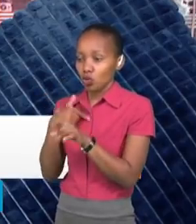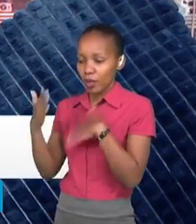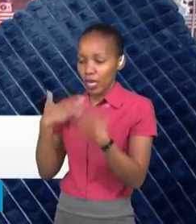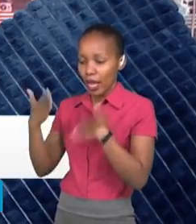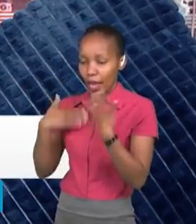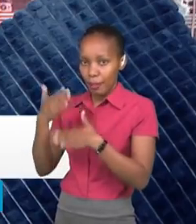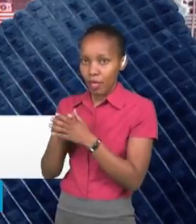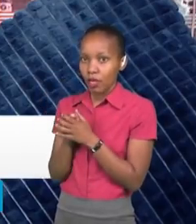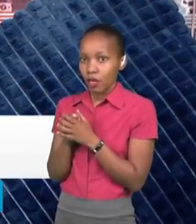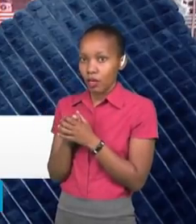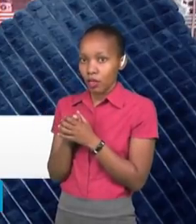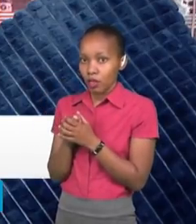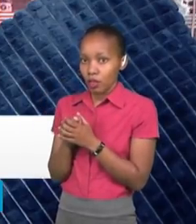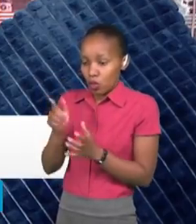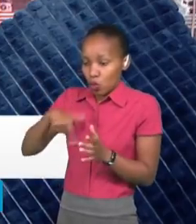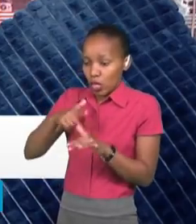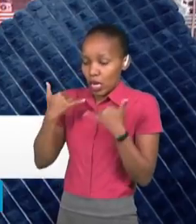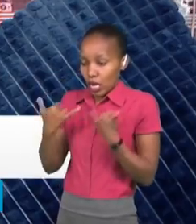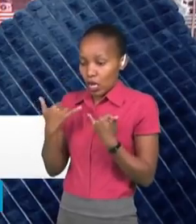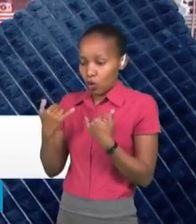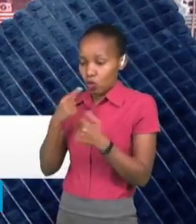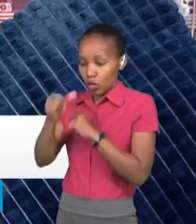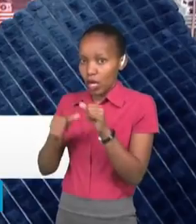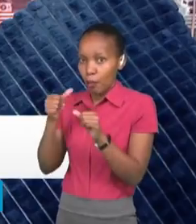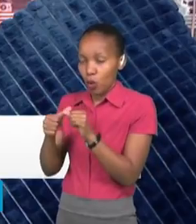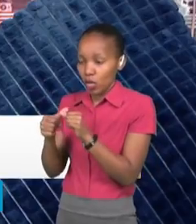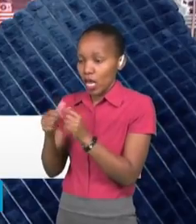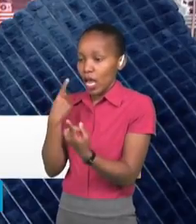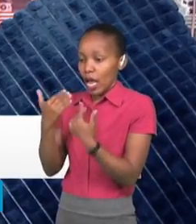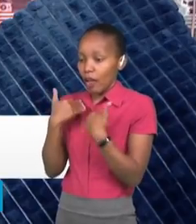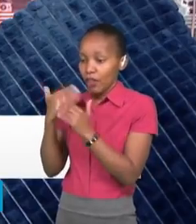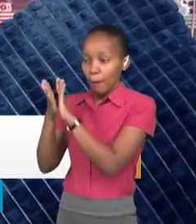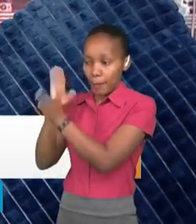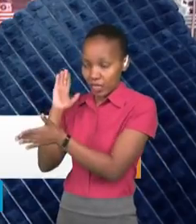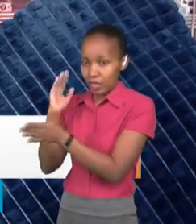beyond that we've even we are now talking about having a bus. Wow.